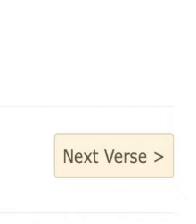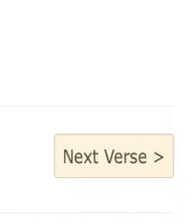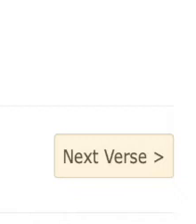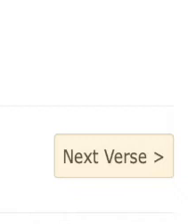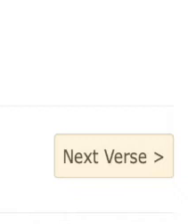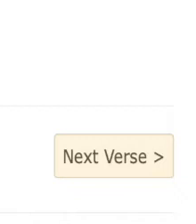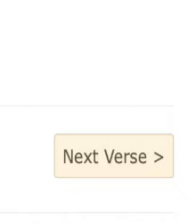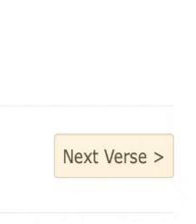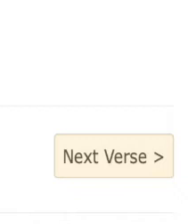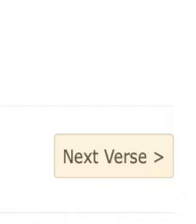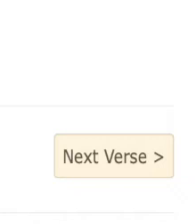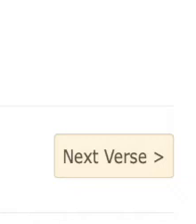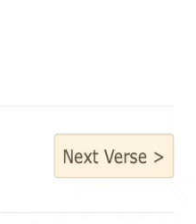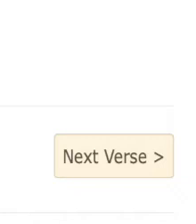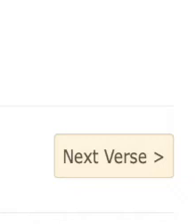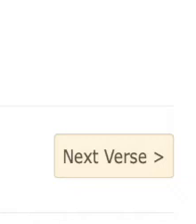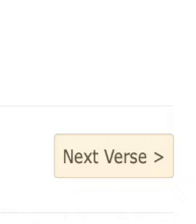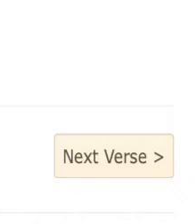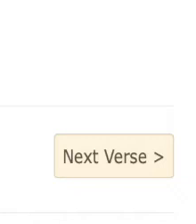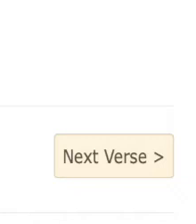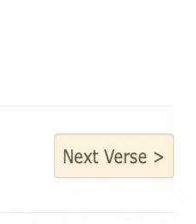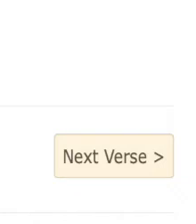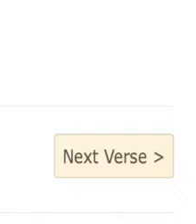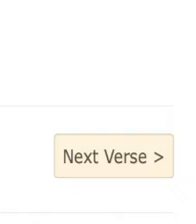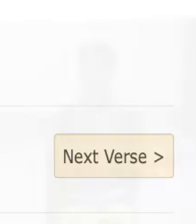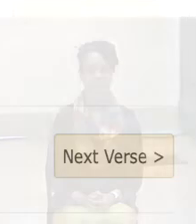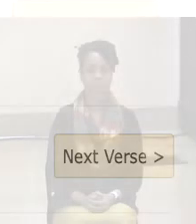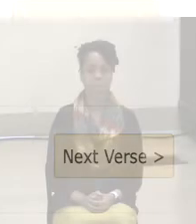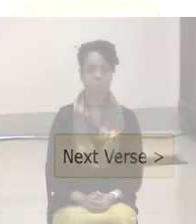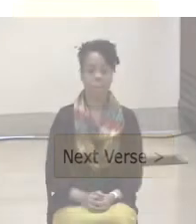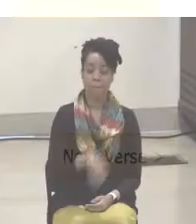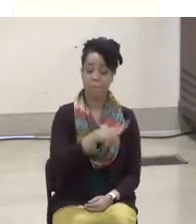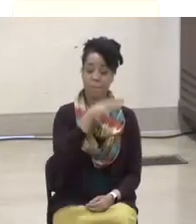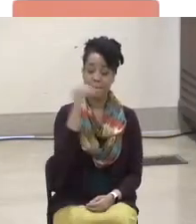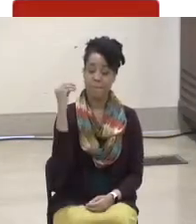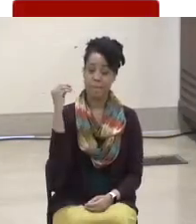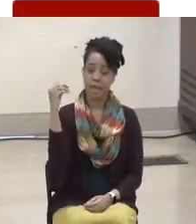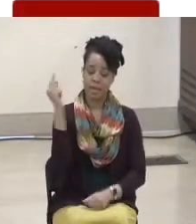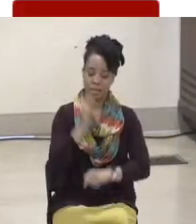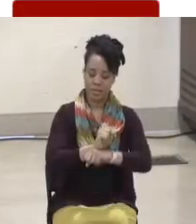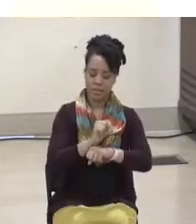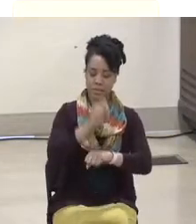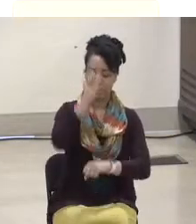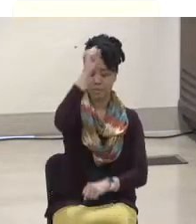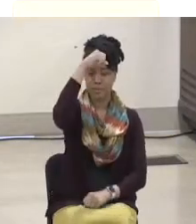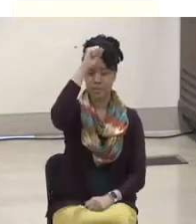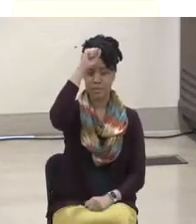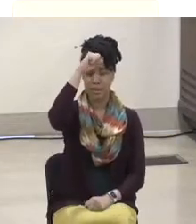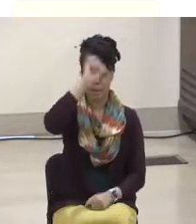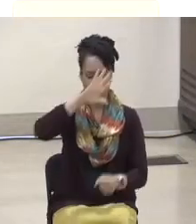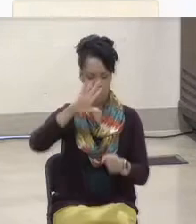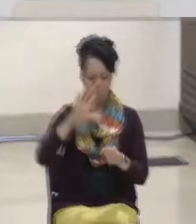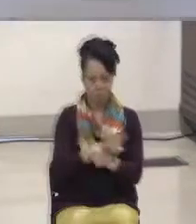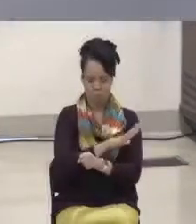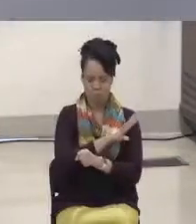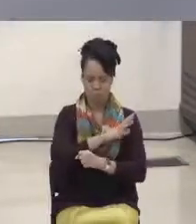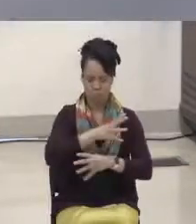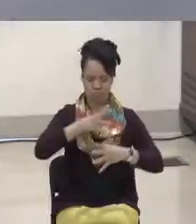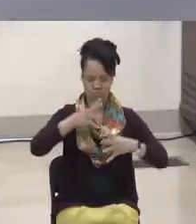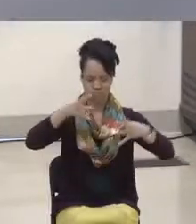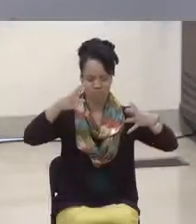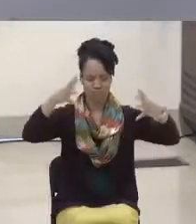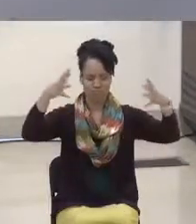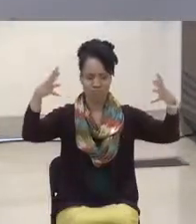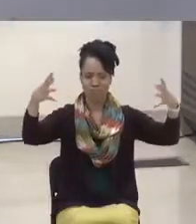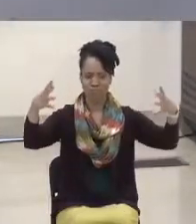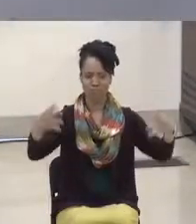siempre. Entonces la casa se llenó de una nube, la casa de Jehová. And the temple of Solomon was filled up so much Y